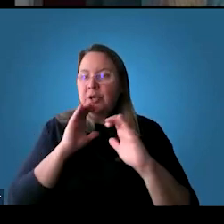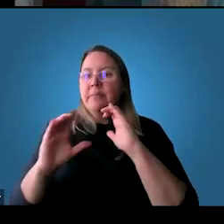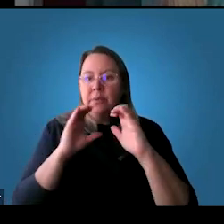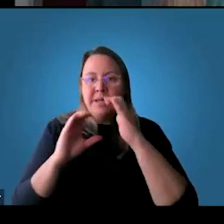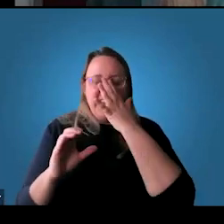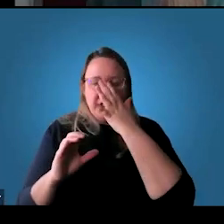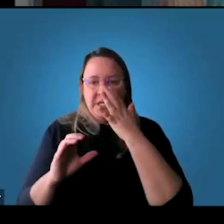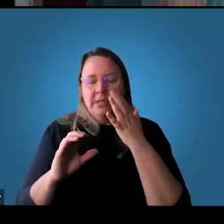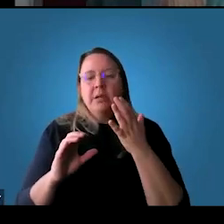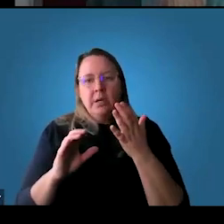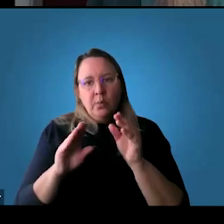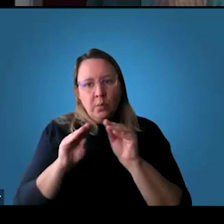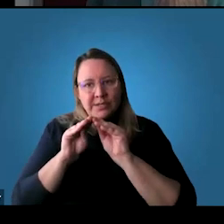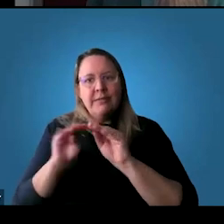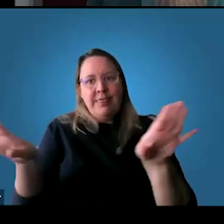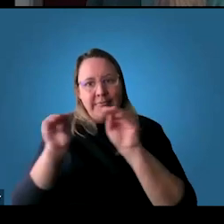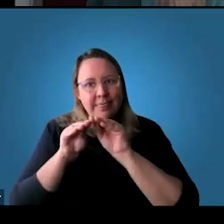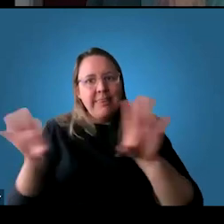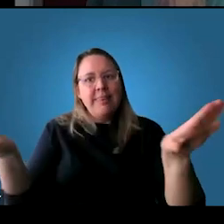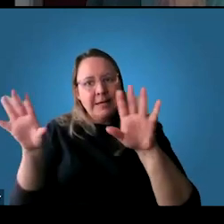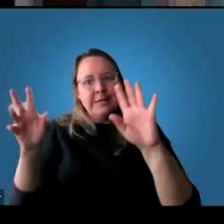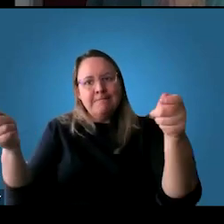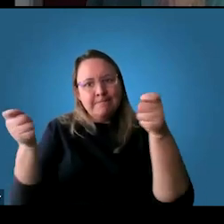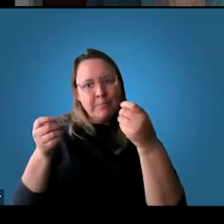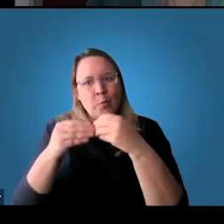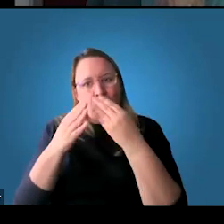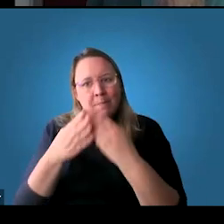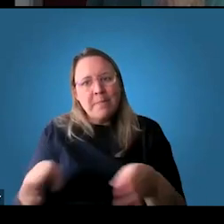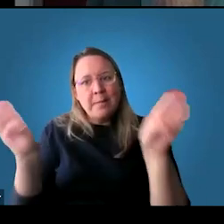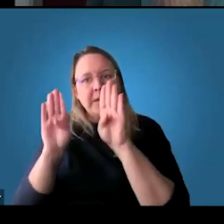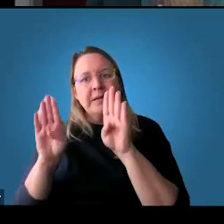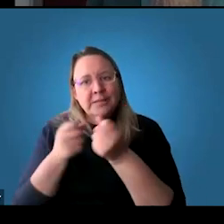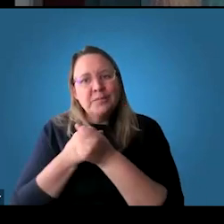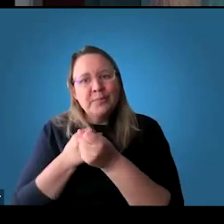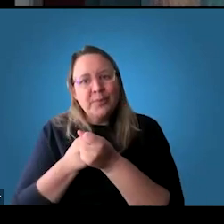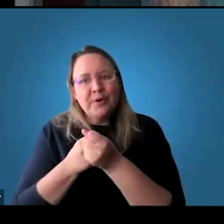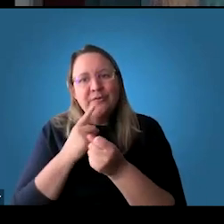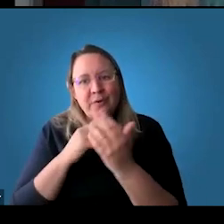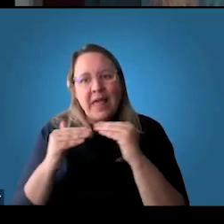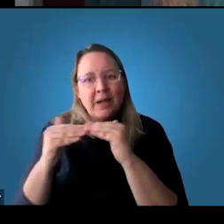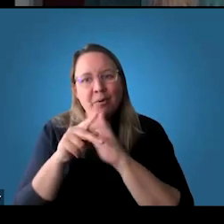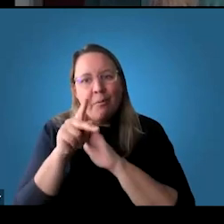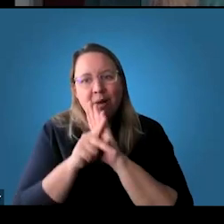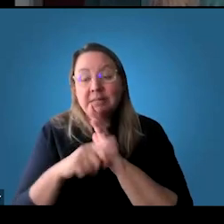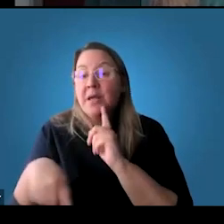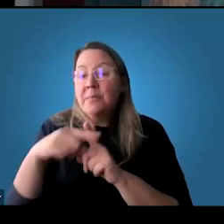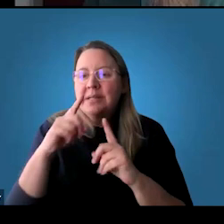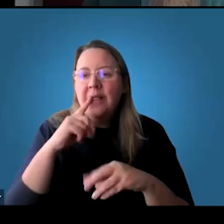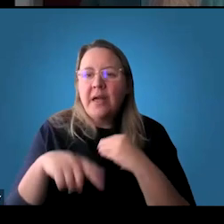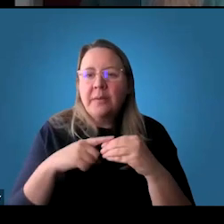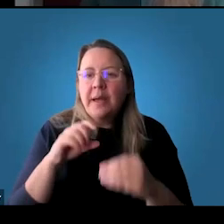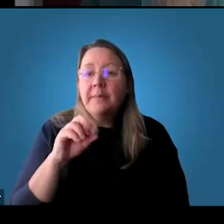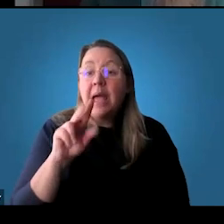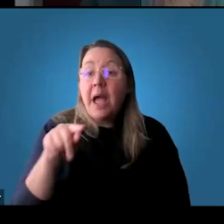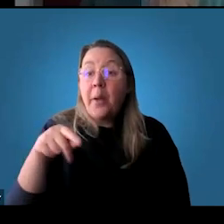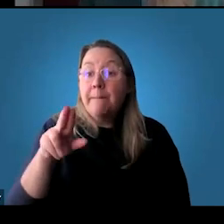the needle on public support for these more equitable policies. They also looked at outputs related